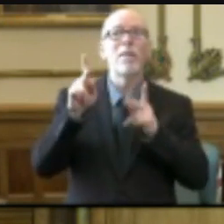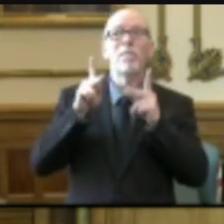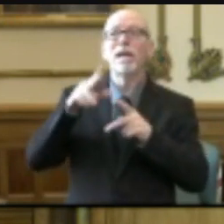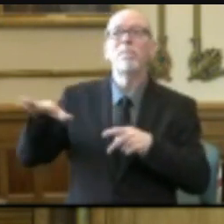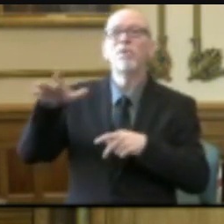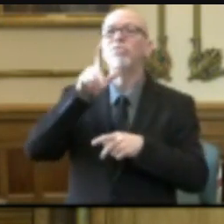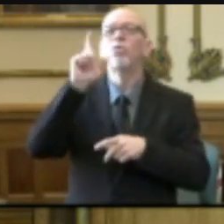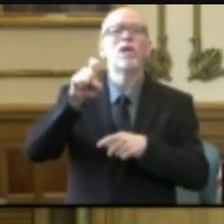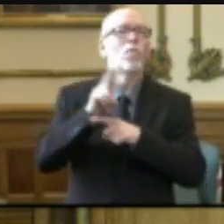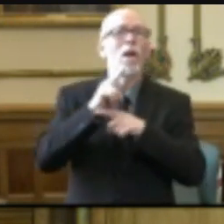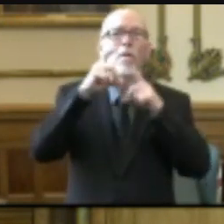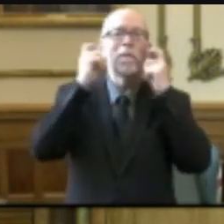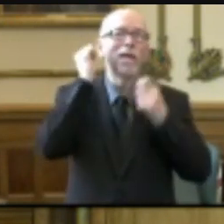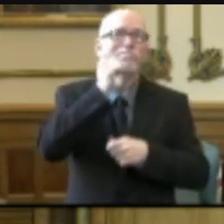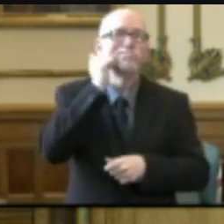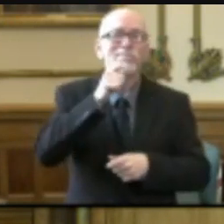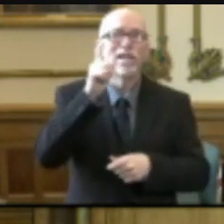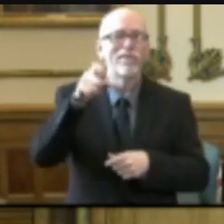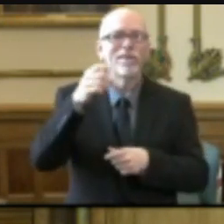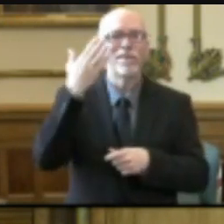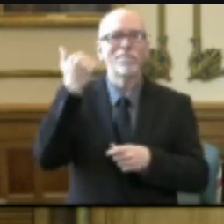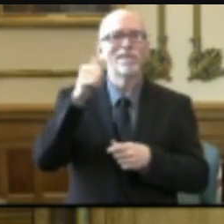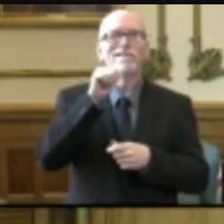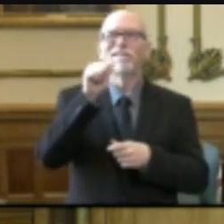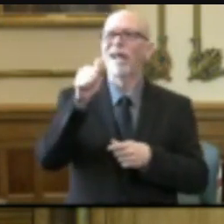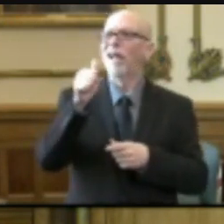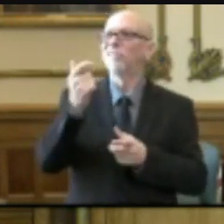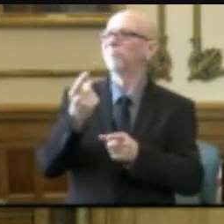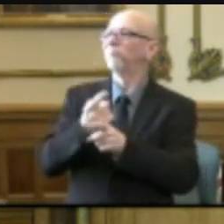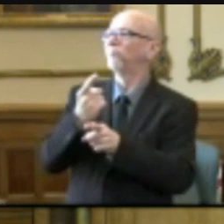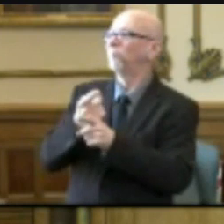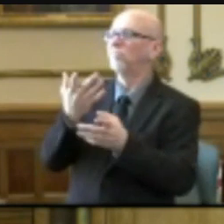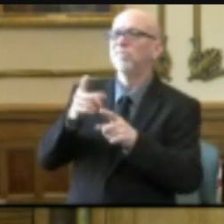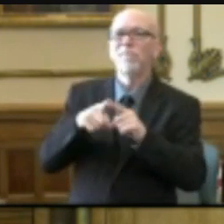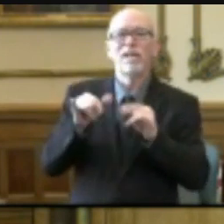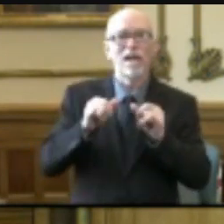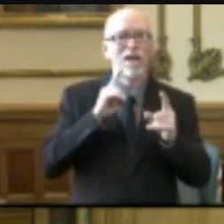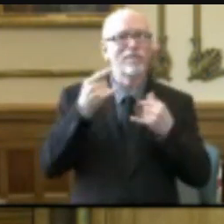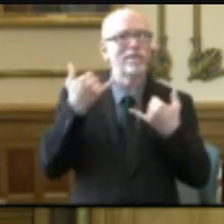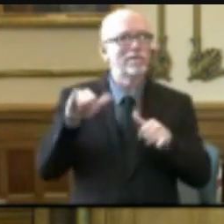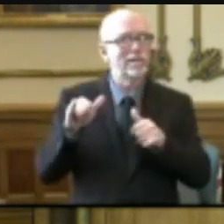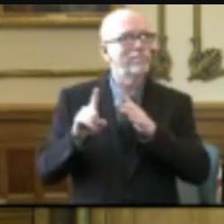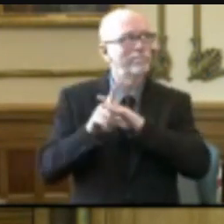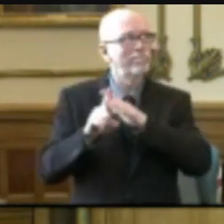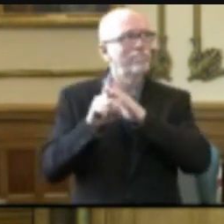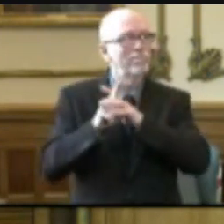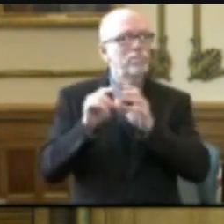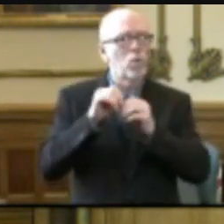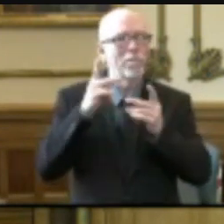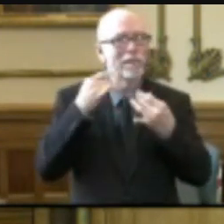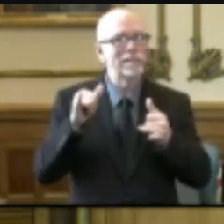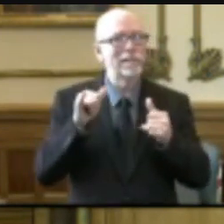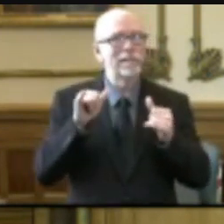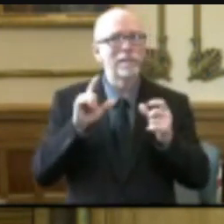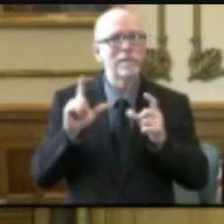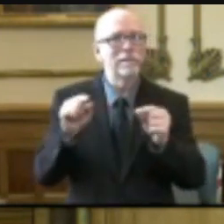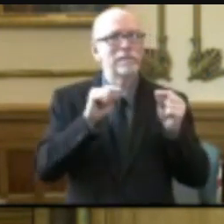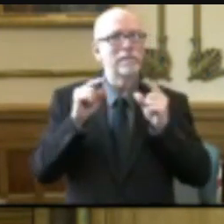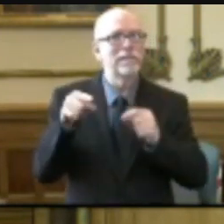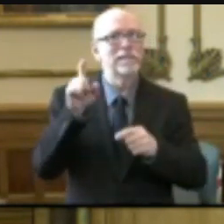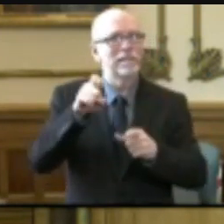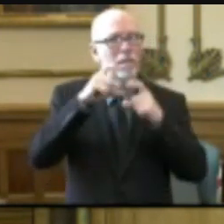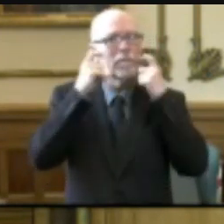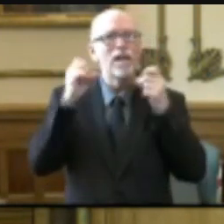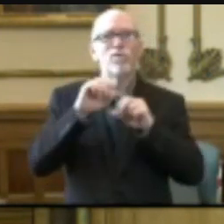to wear masks because it's not practical. But that conversation continues to pop up more and more across the country. So how can